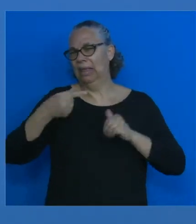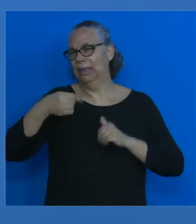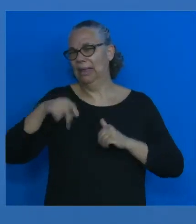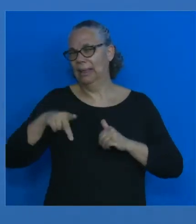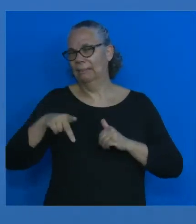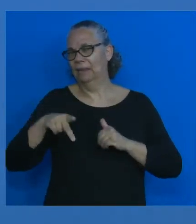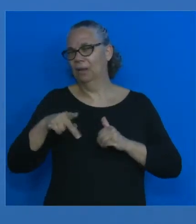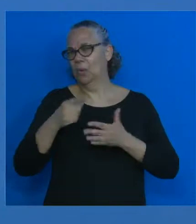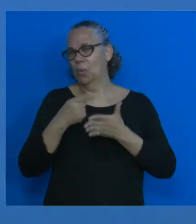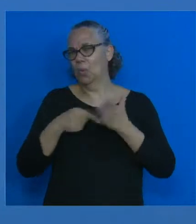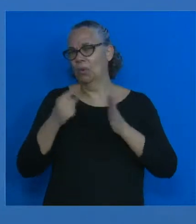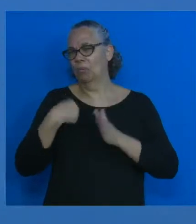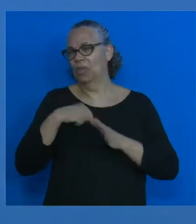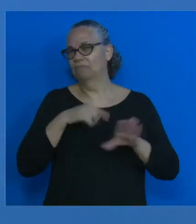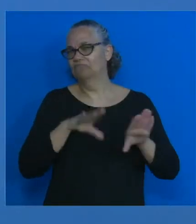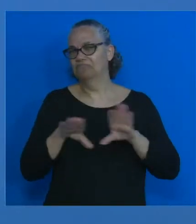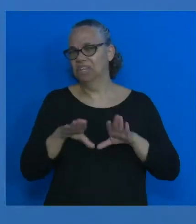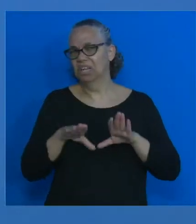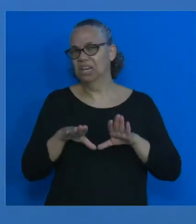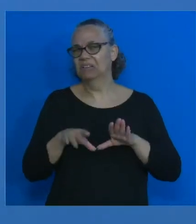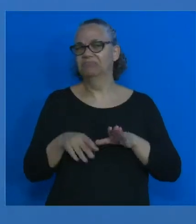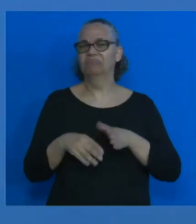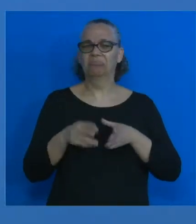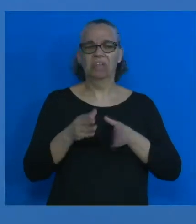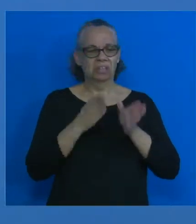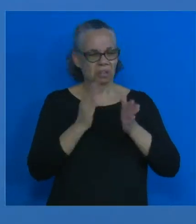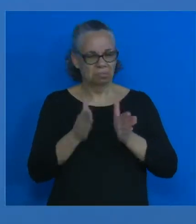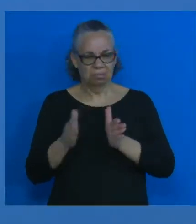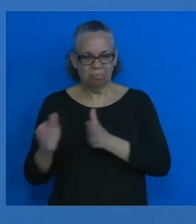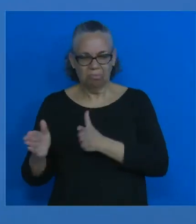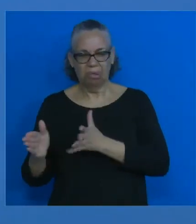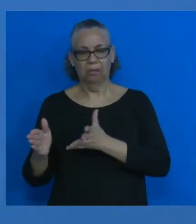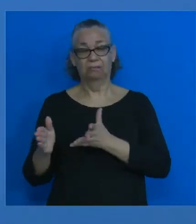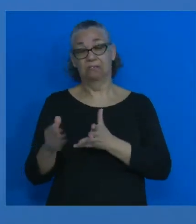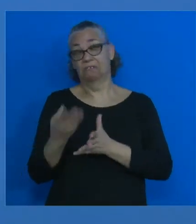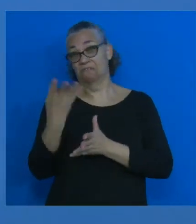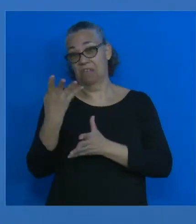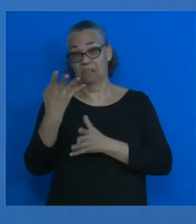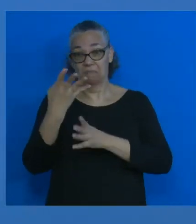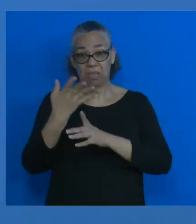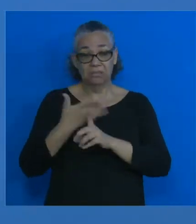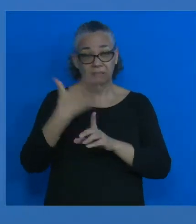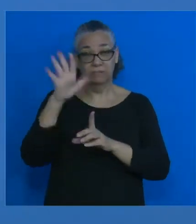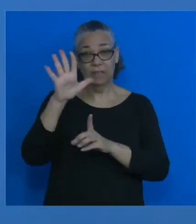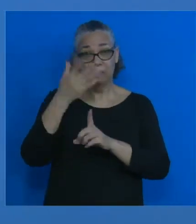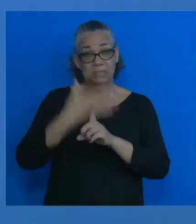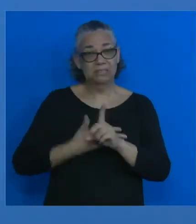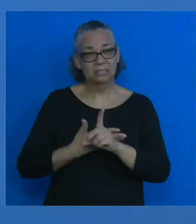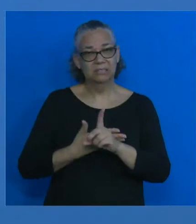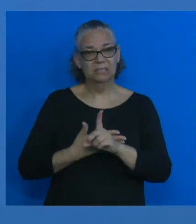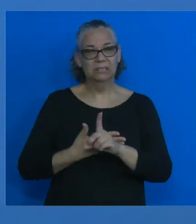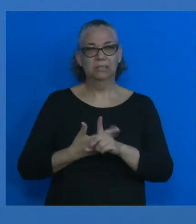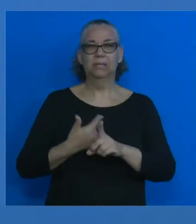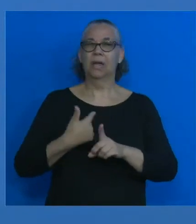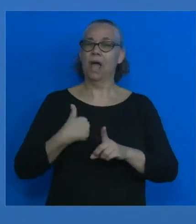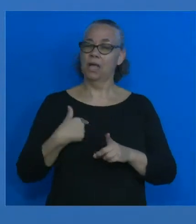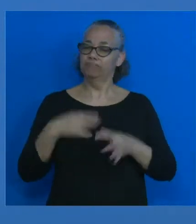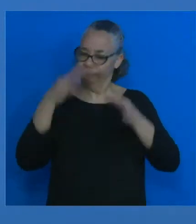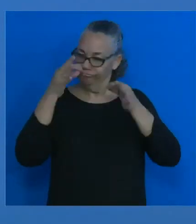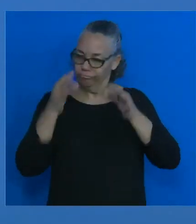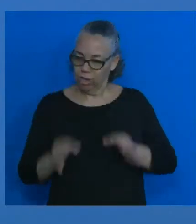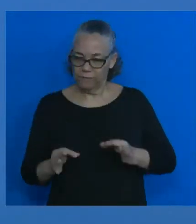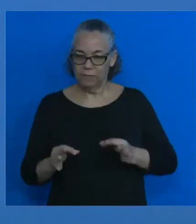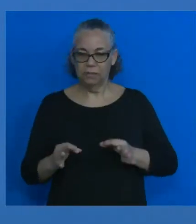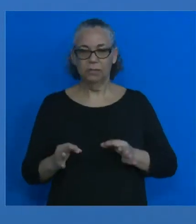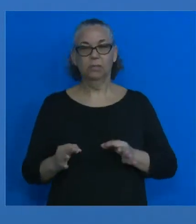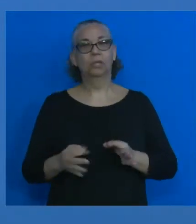have rolled out and the regime that we've been following for the past 5 months. I am confident in the regime that we